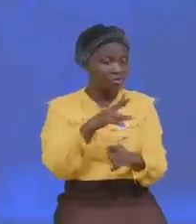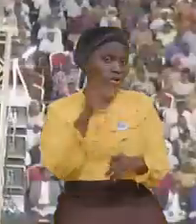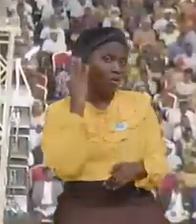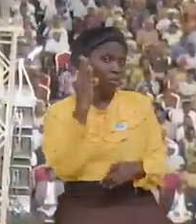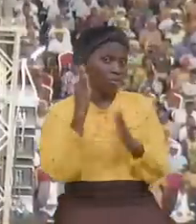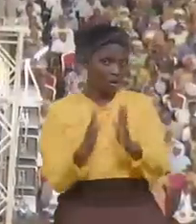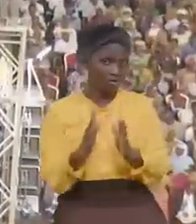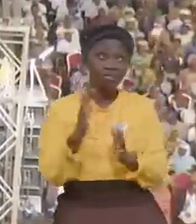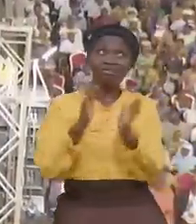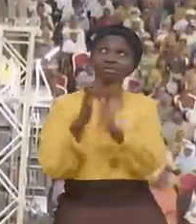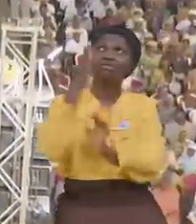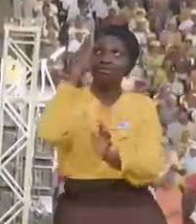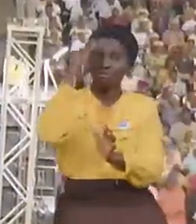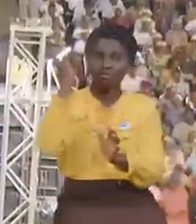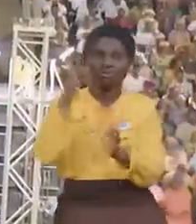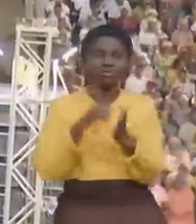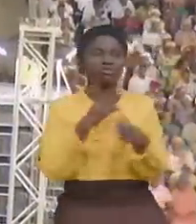all.